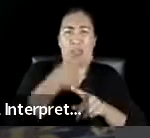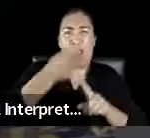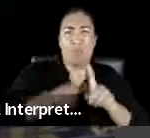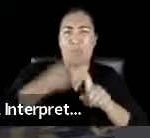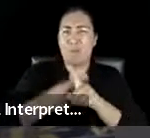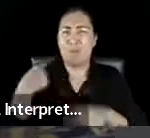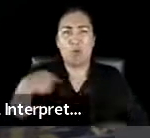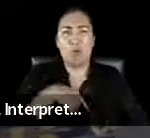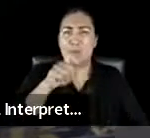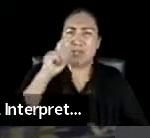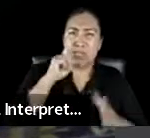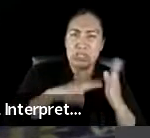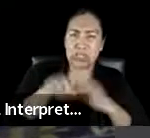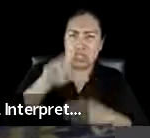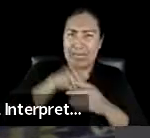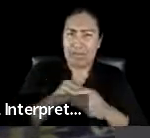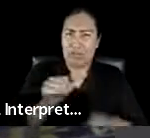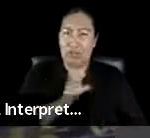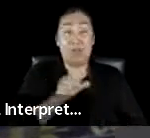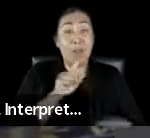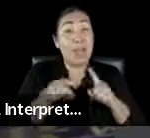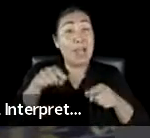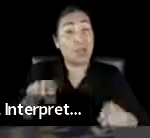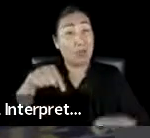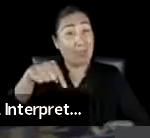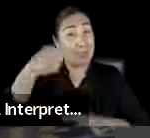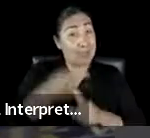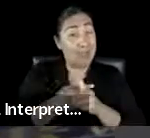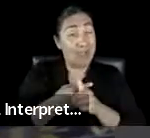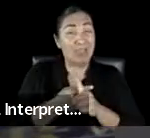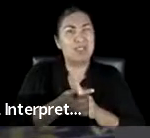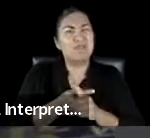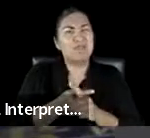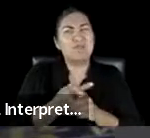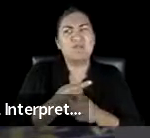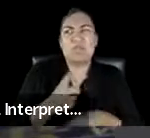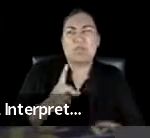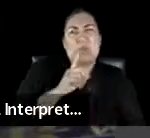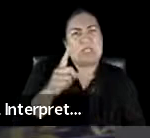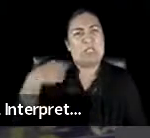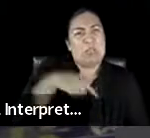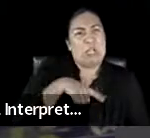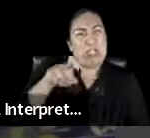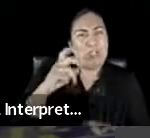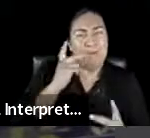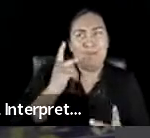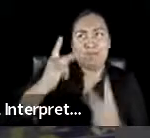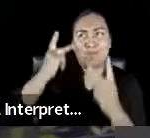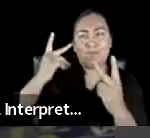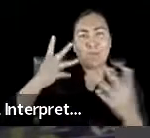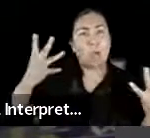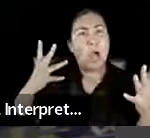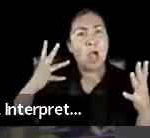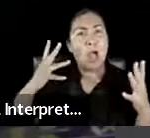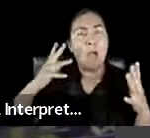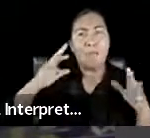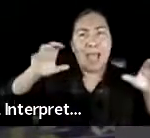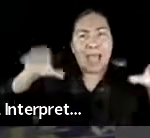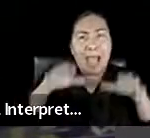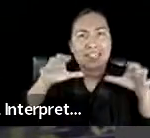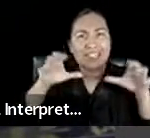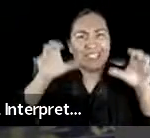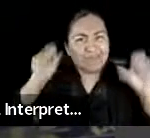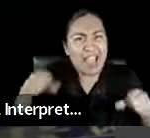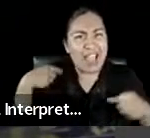ourselves around mental health. But during Mental Health Matters Month, it's a time to really reflect on what action we can take for mental